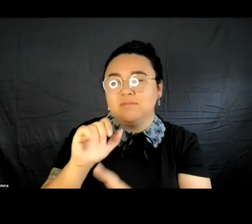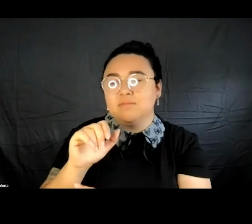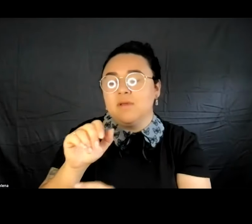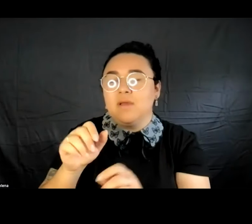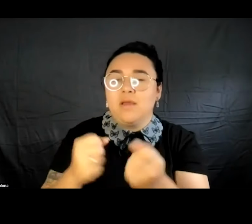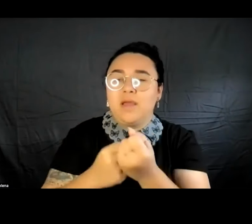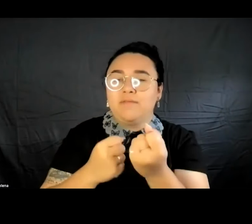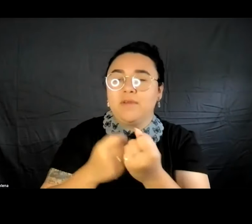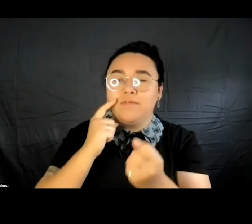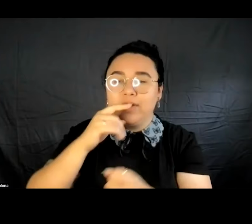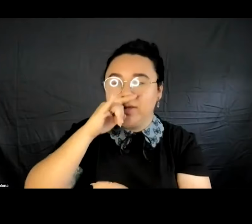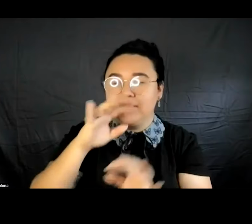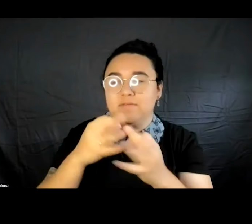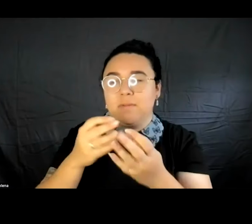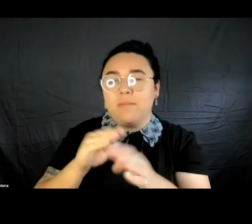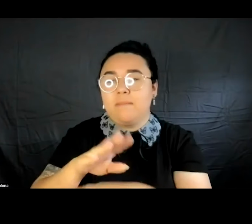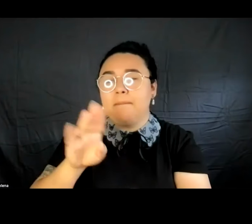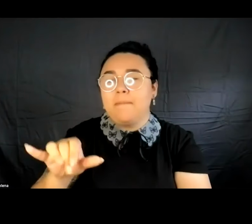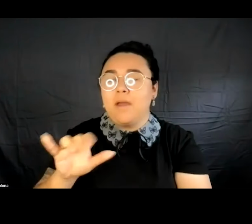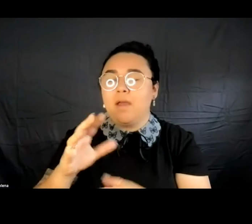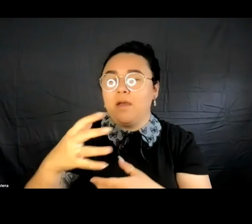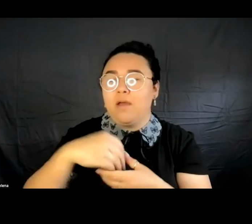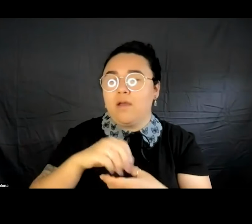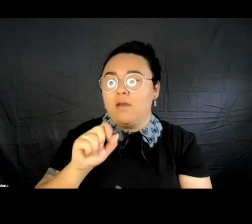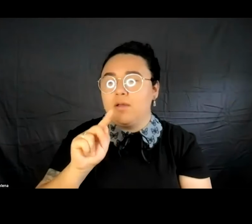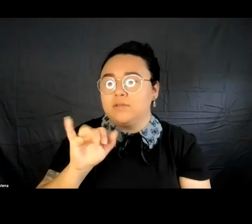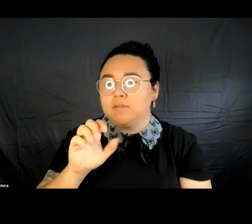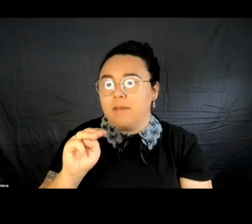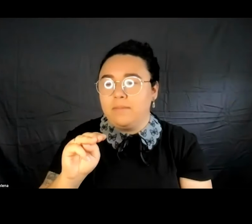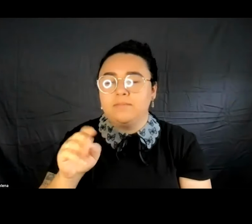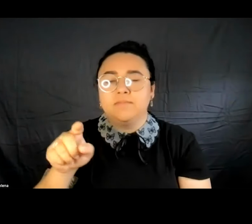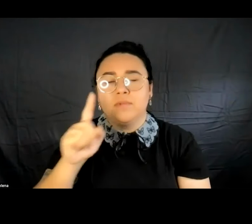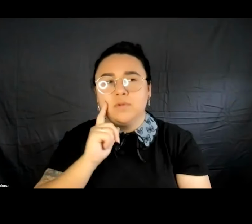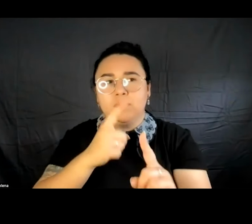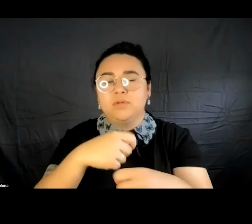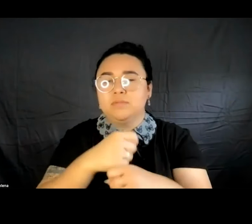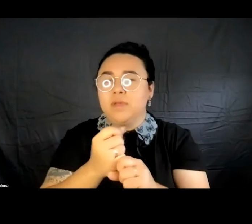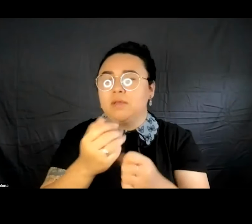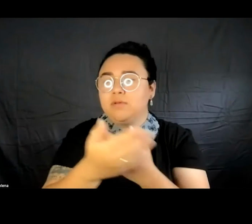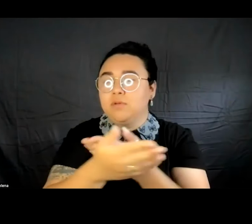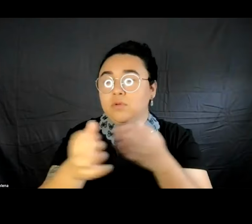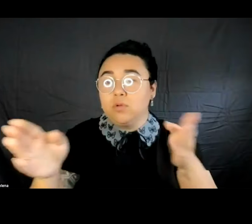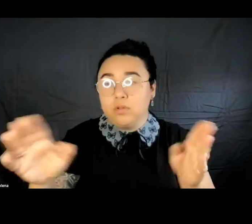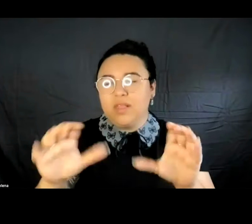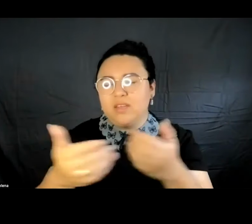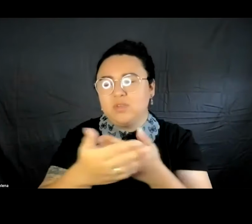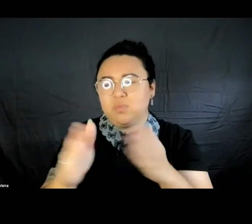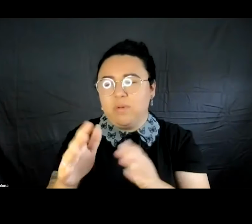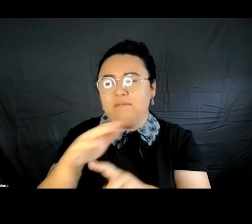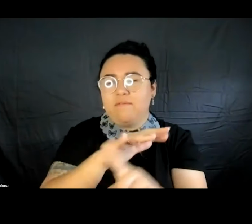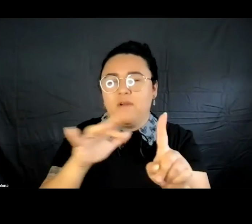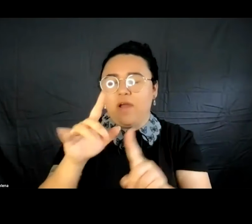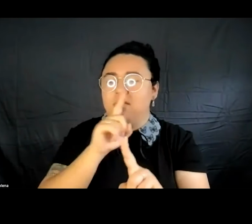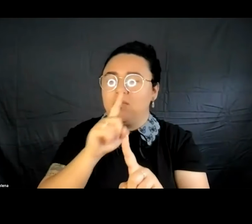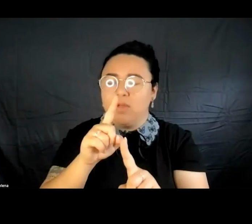by autism, with the goal always being to create the most inclusive classroom environment for all learners in the classroom. She has a deep passion